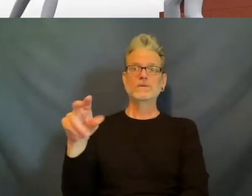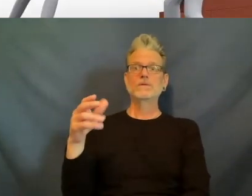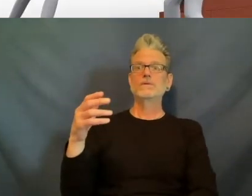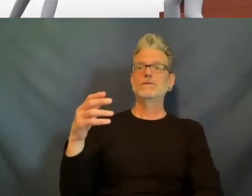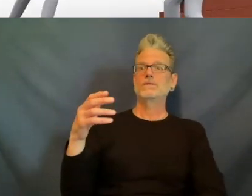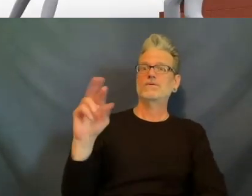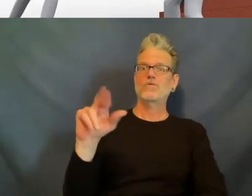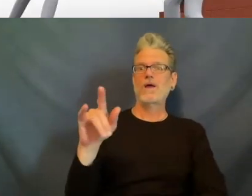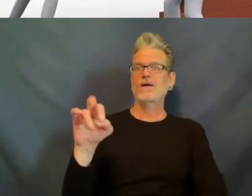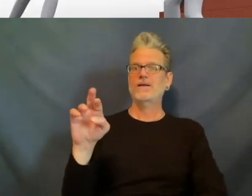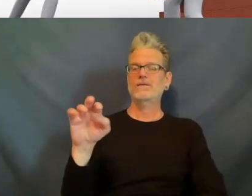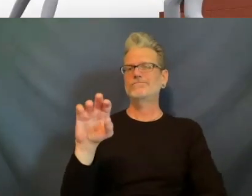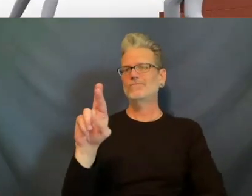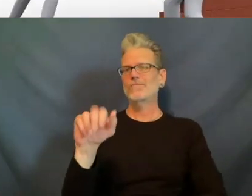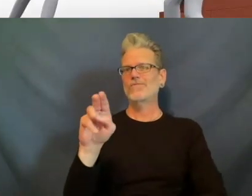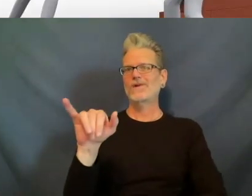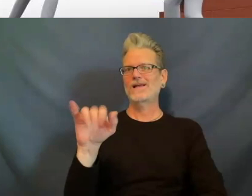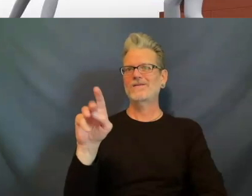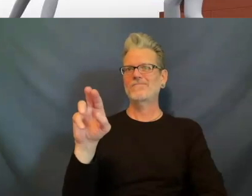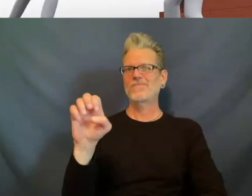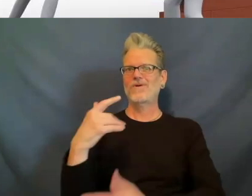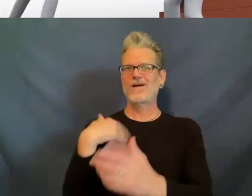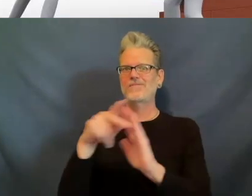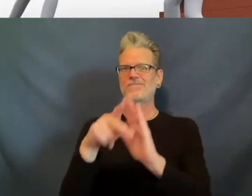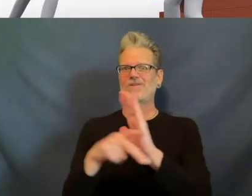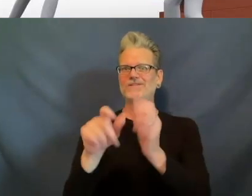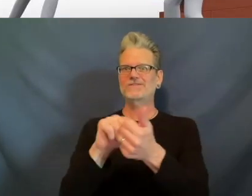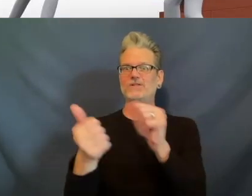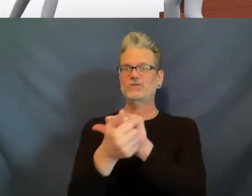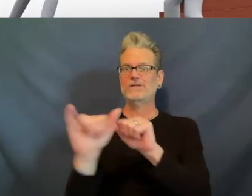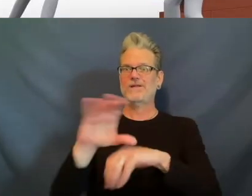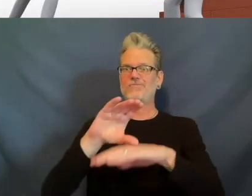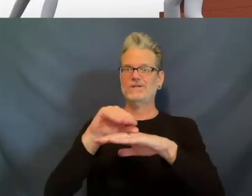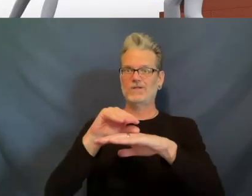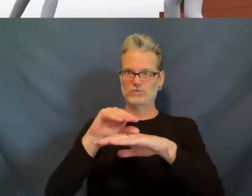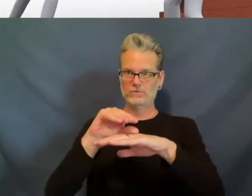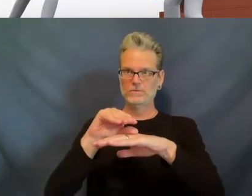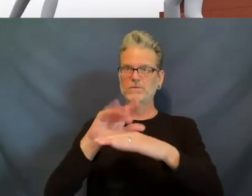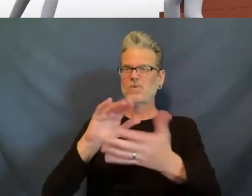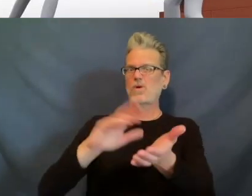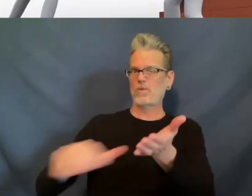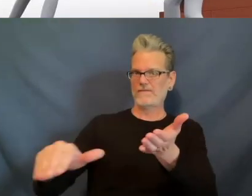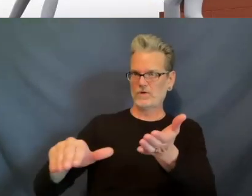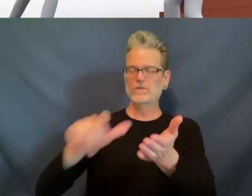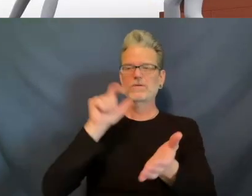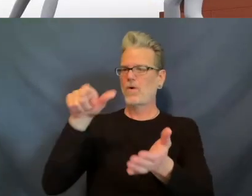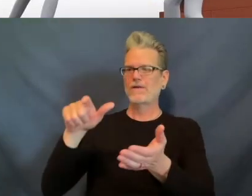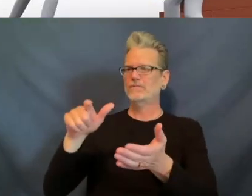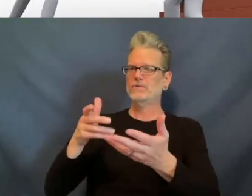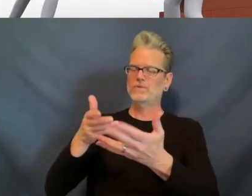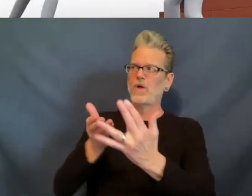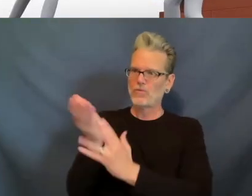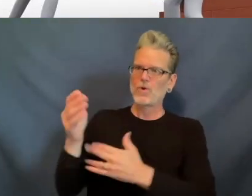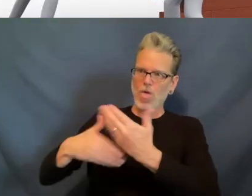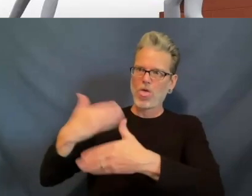issued a policy change that now allows for a match waiver or reduction, and without necessarily having to go through this huge